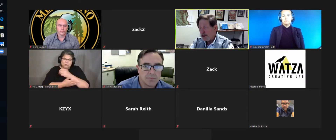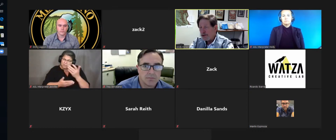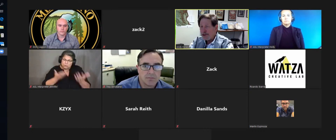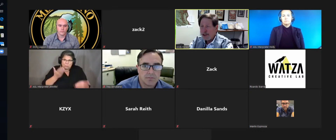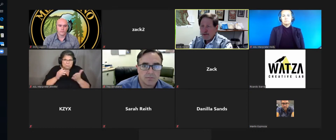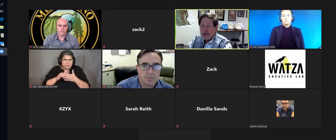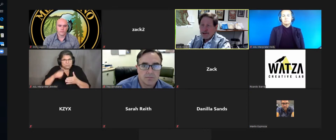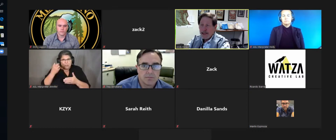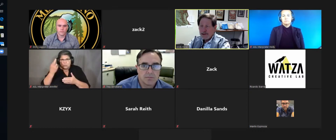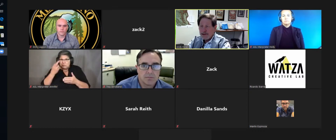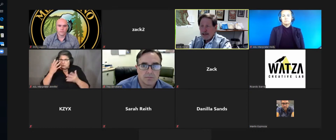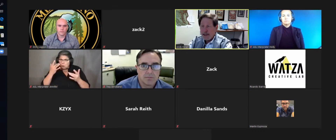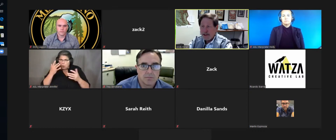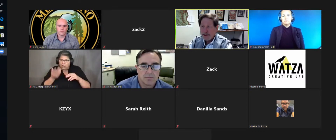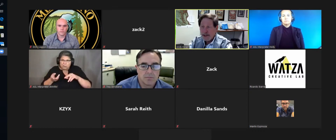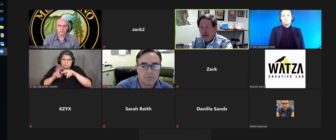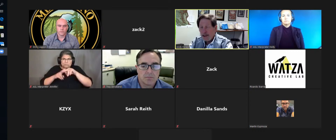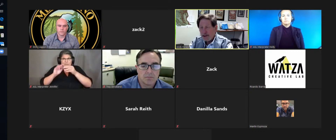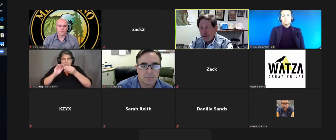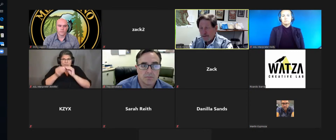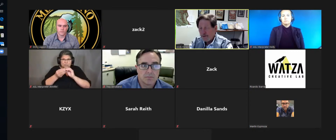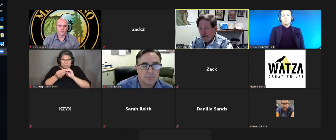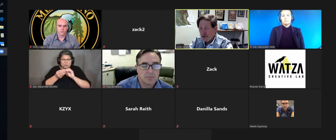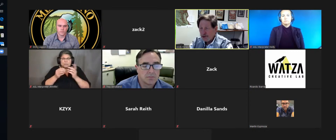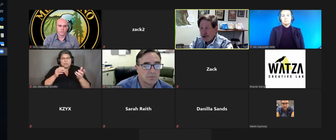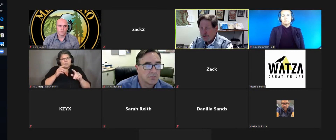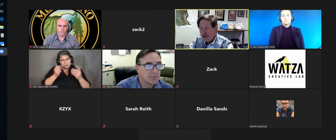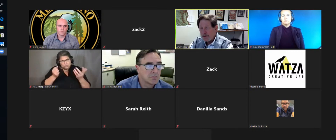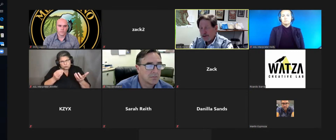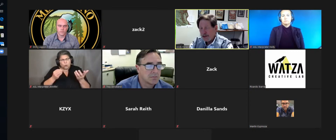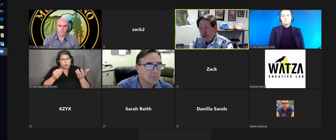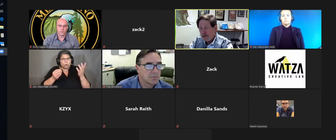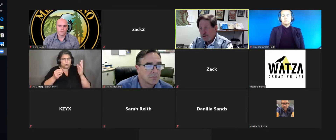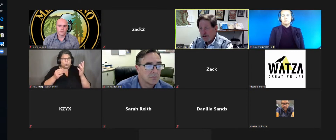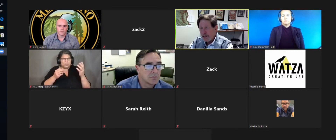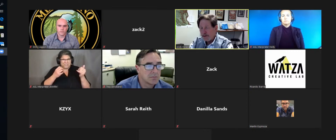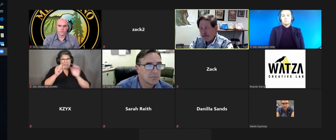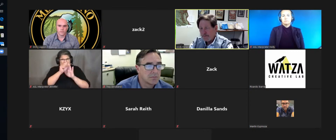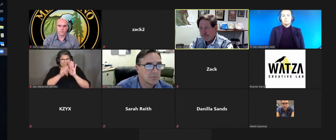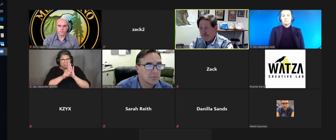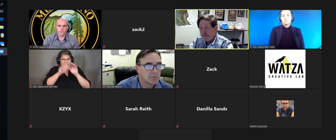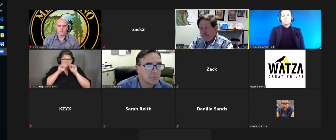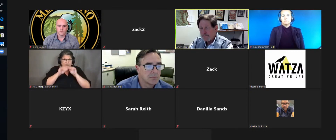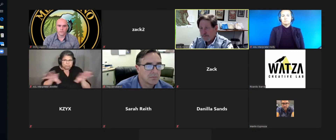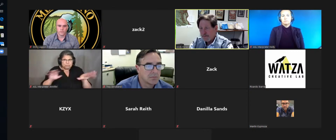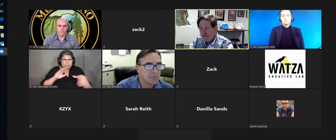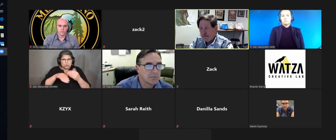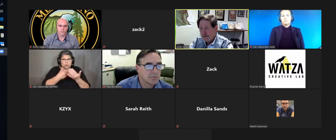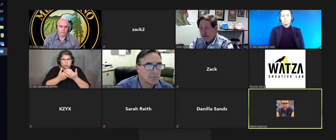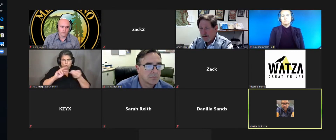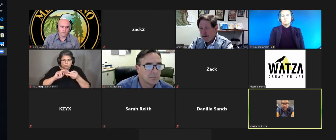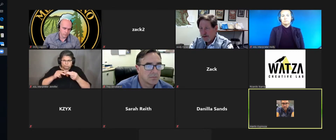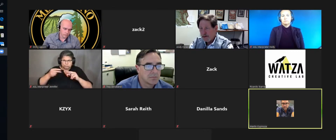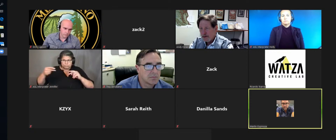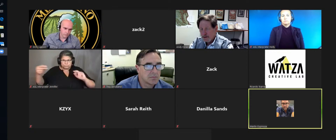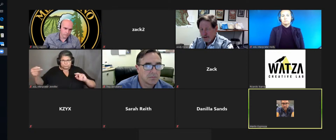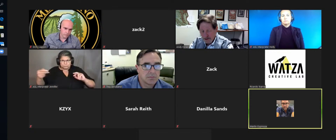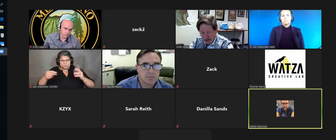looking closely at what the state is sending us in terms of the whole genome sequencing data. Do you